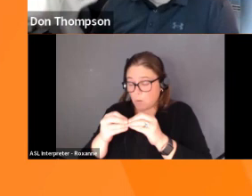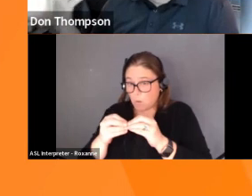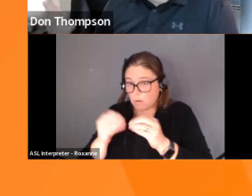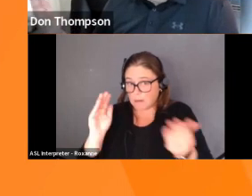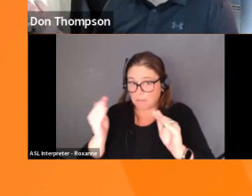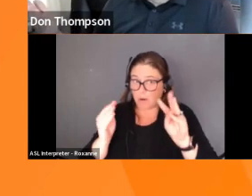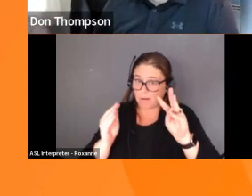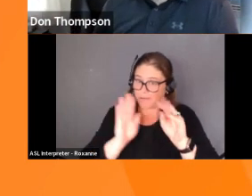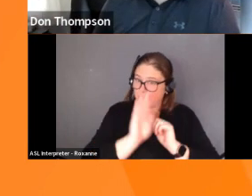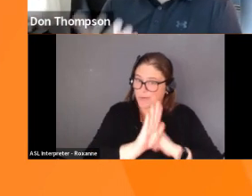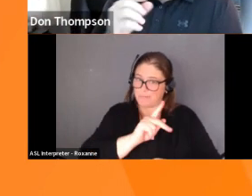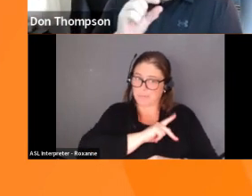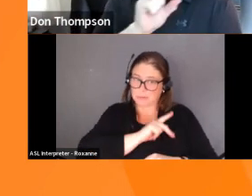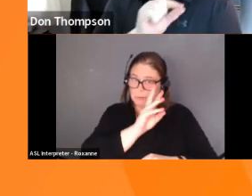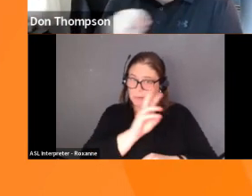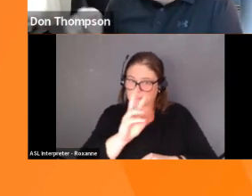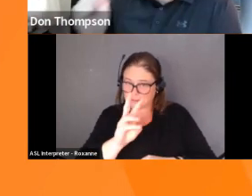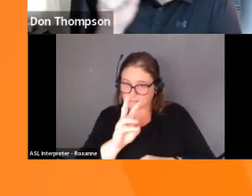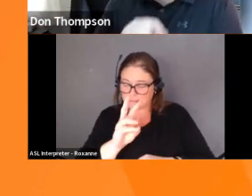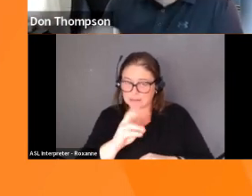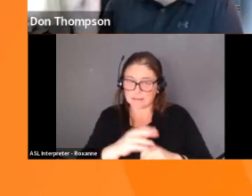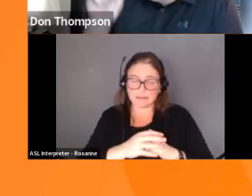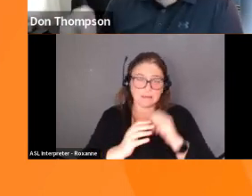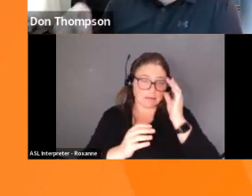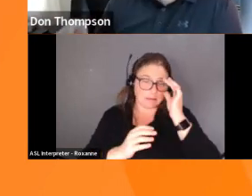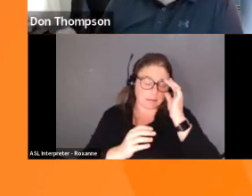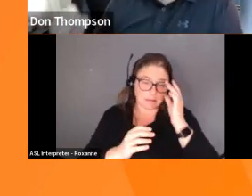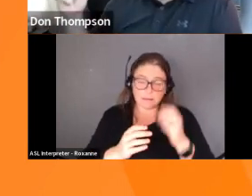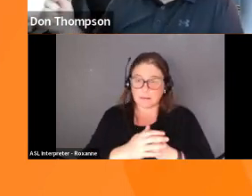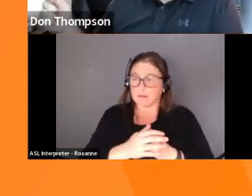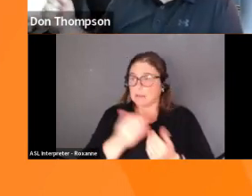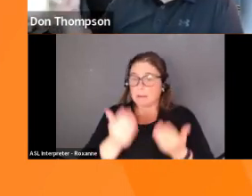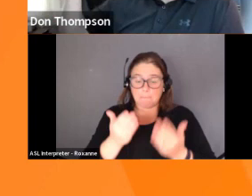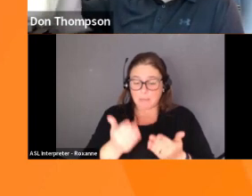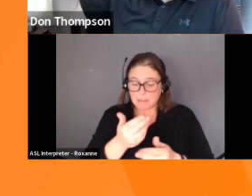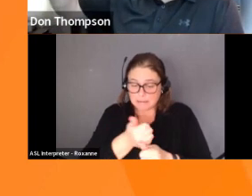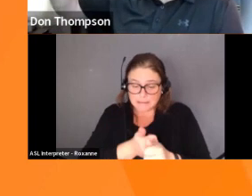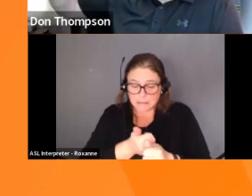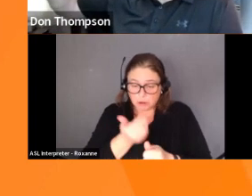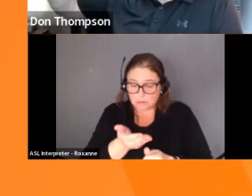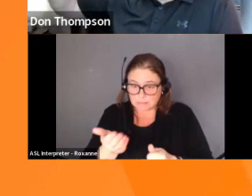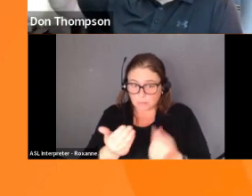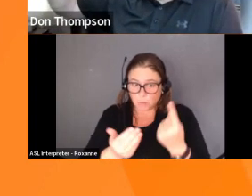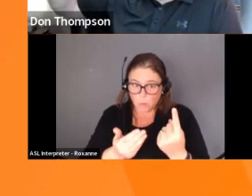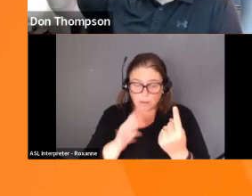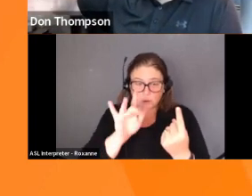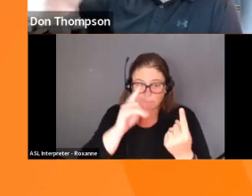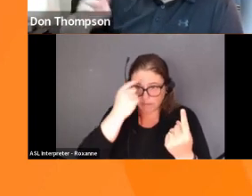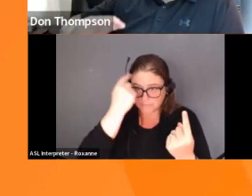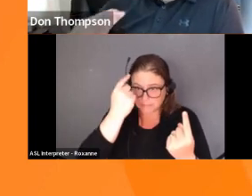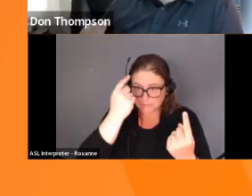again, add up. And it may be 25 cents per unit. But as I mentioned, if we're selling a $25